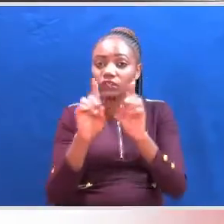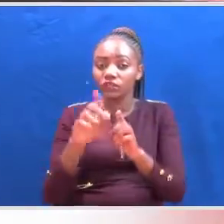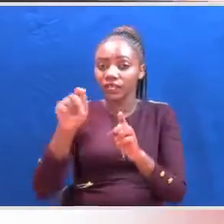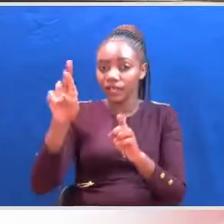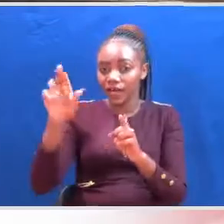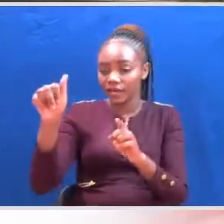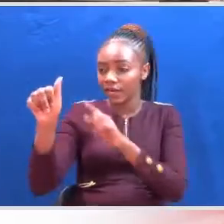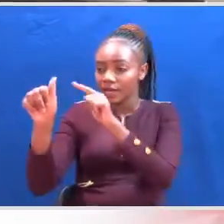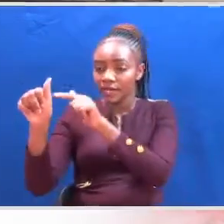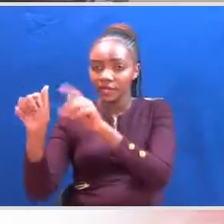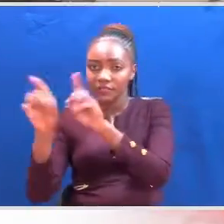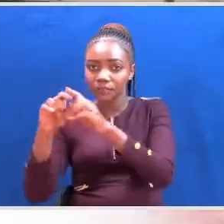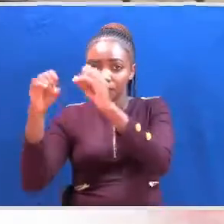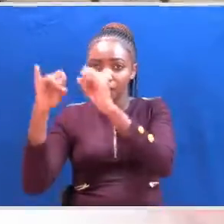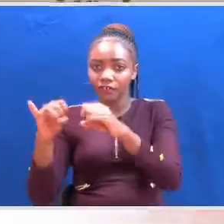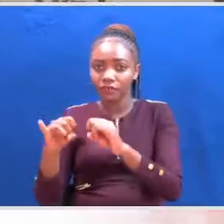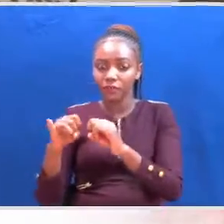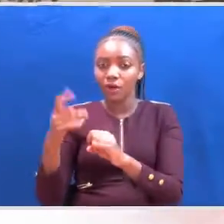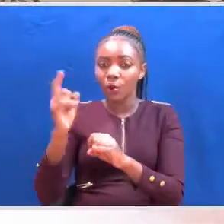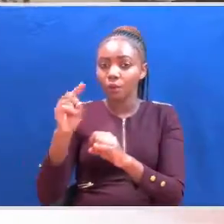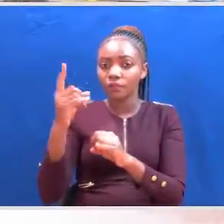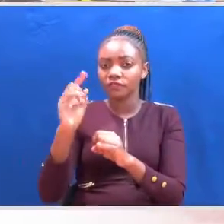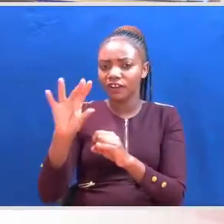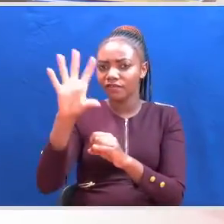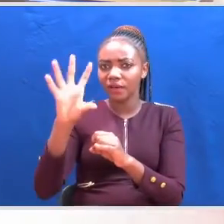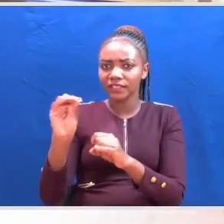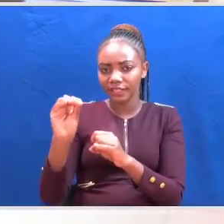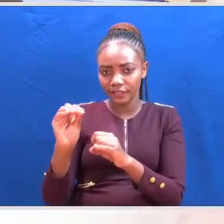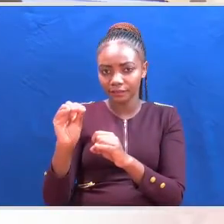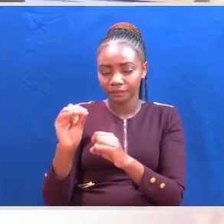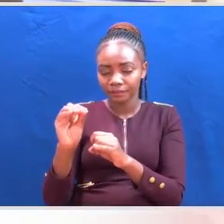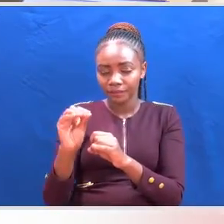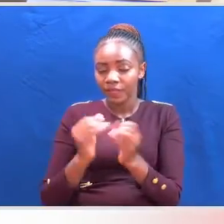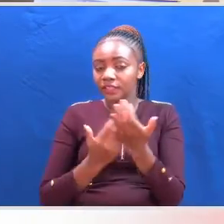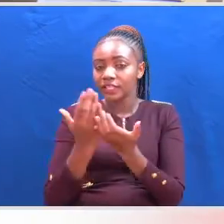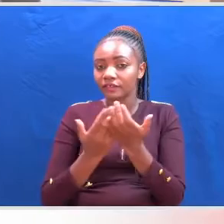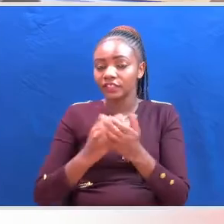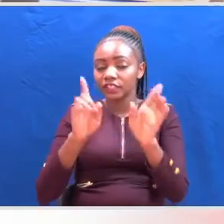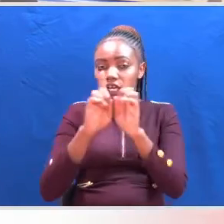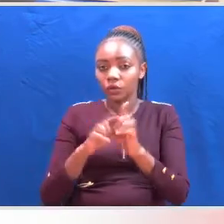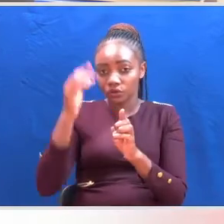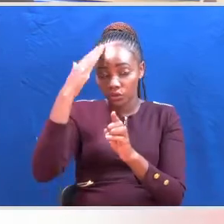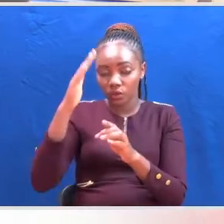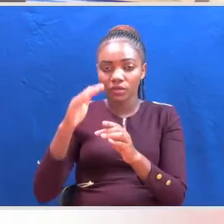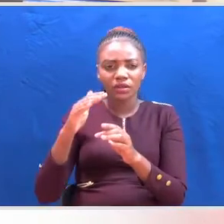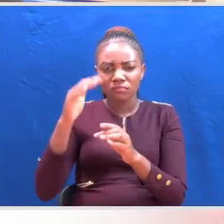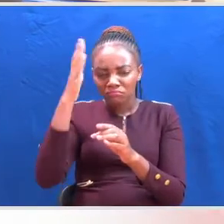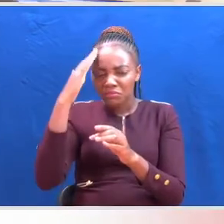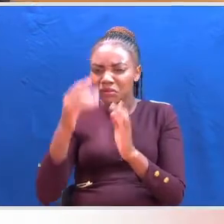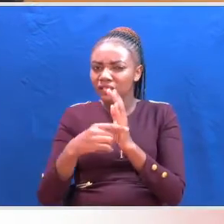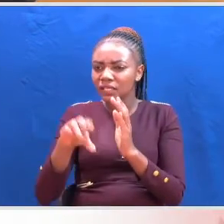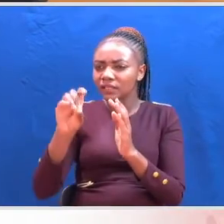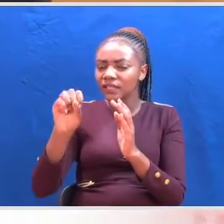KRA, has implemented a 1.5% digital service tax, otherwise known as DST, to those paying